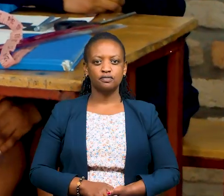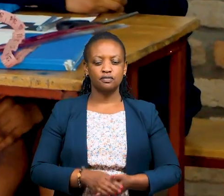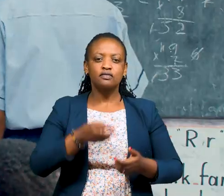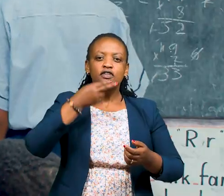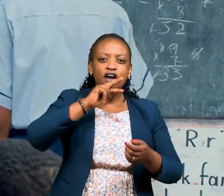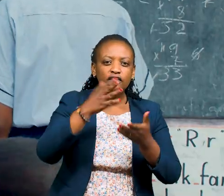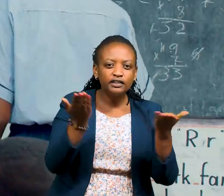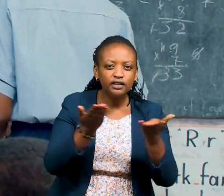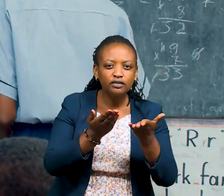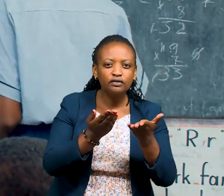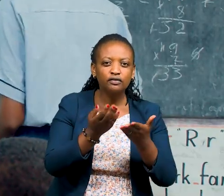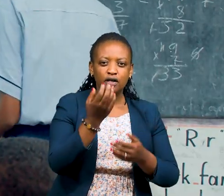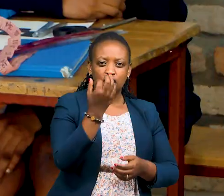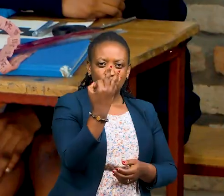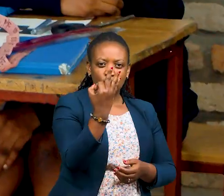So the answer is